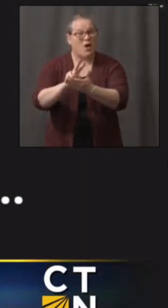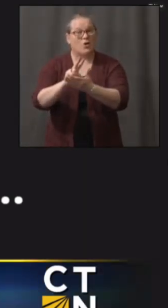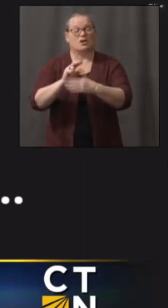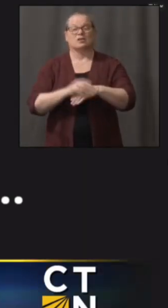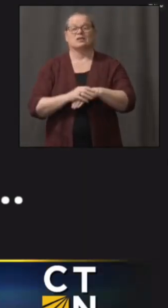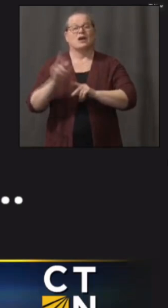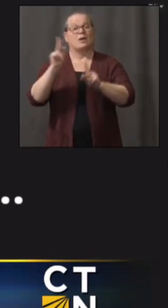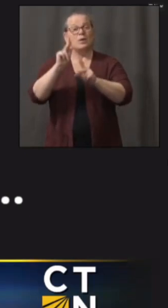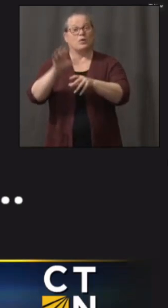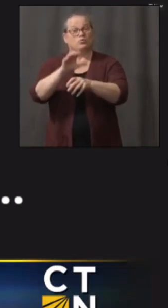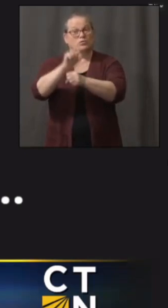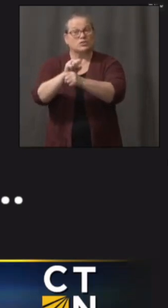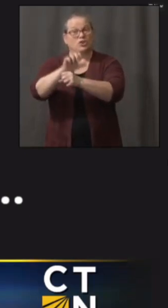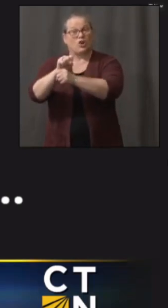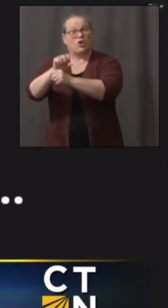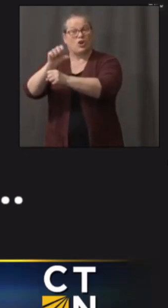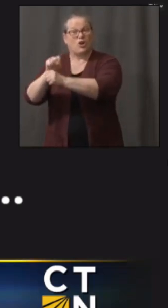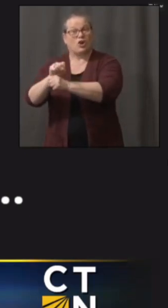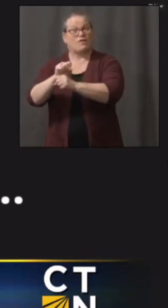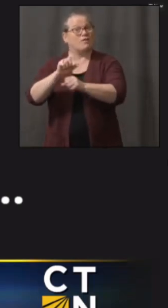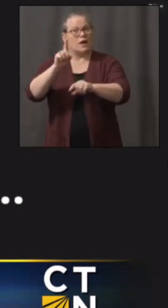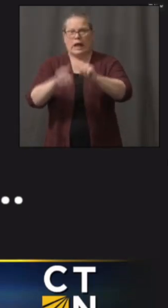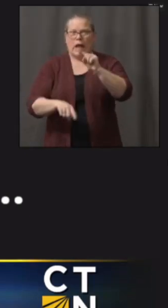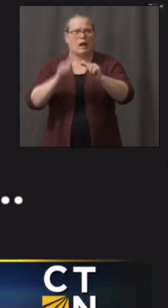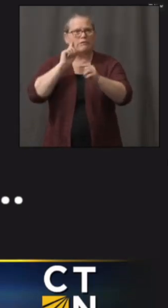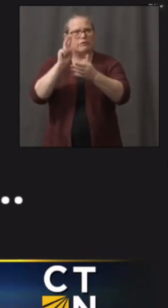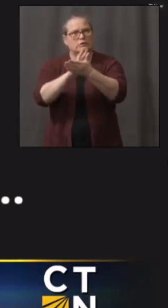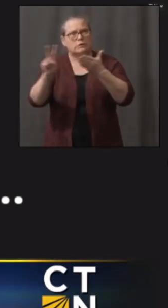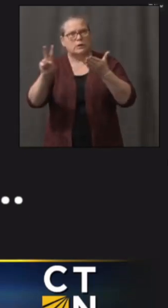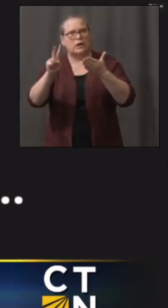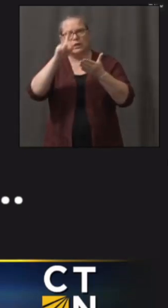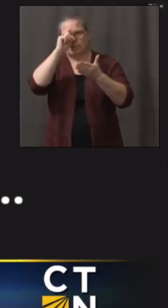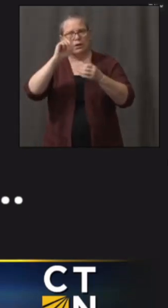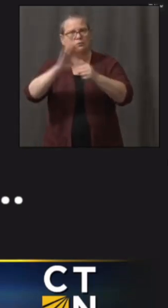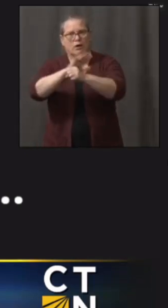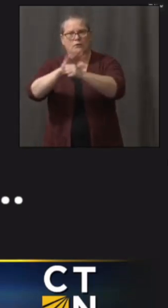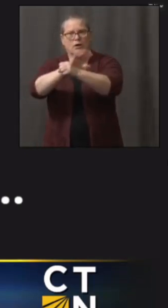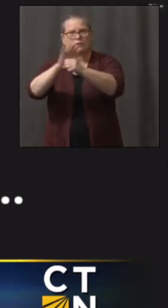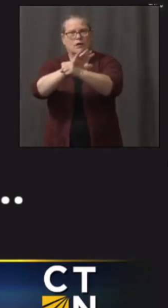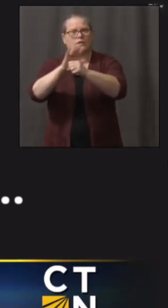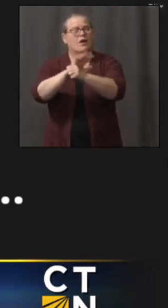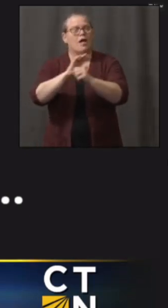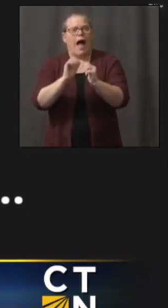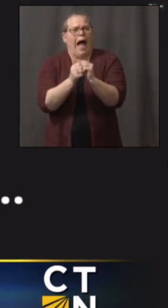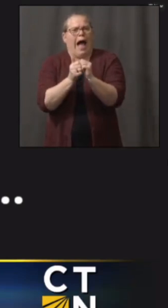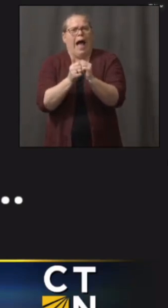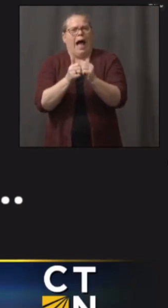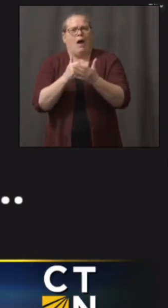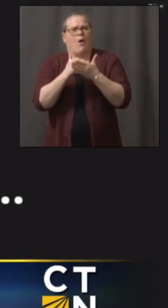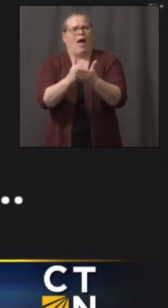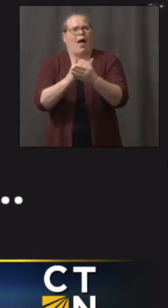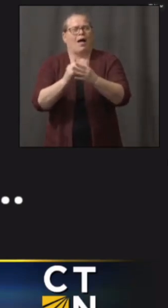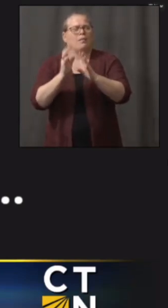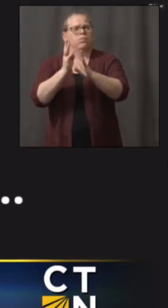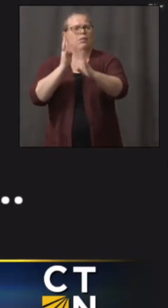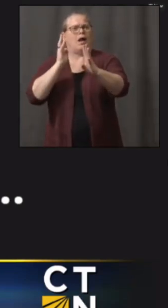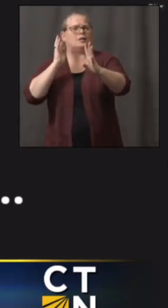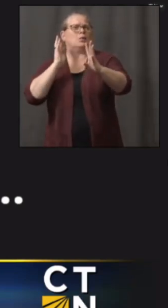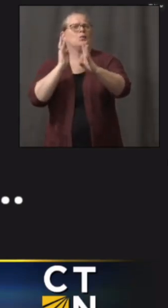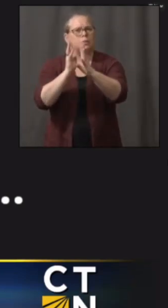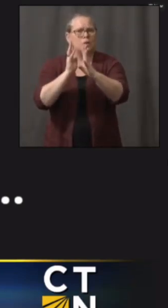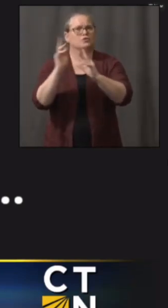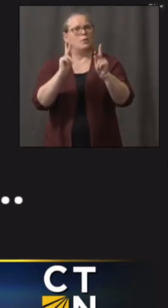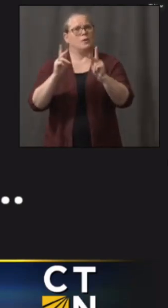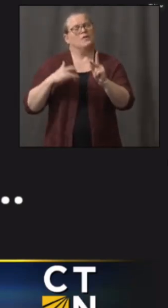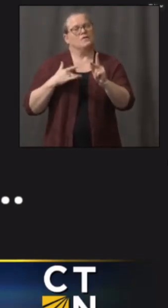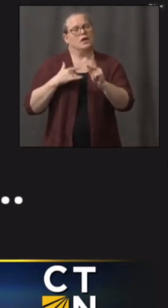because they're all filled up. What more can be done to get the lines down so that people actually feel like they can go out and get tested